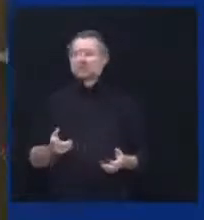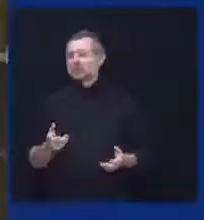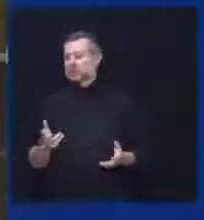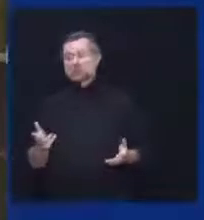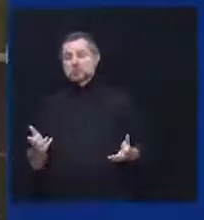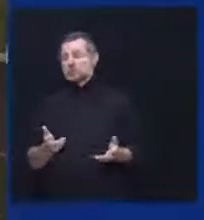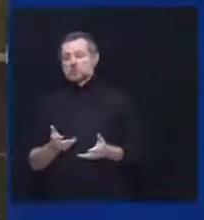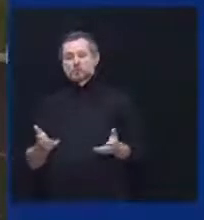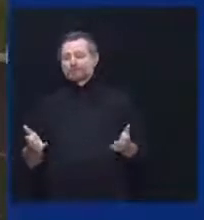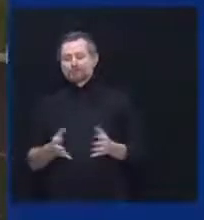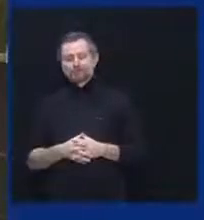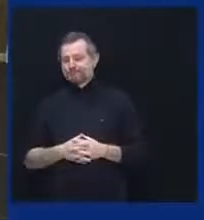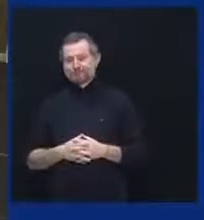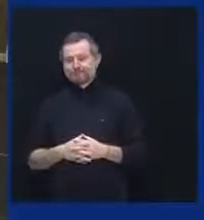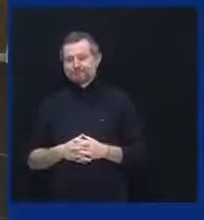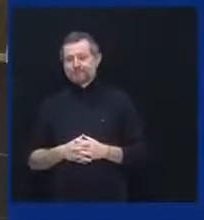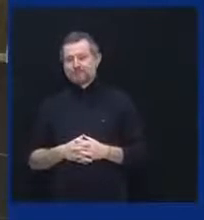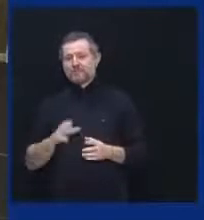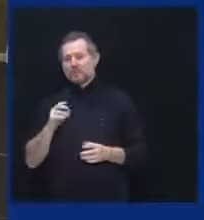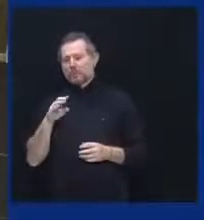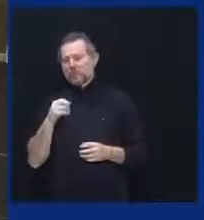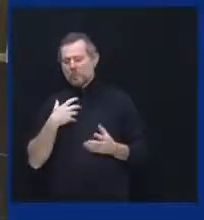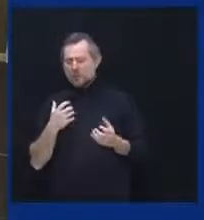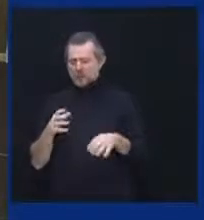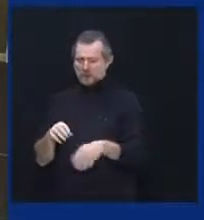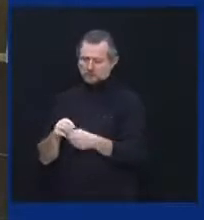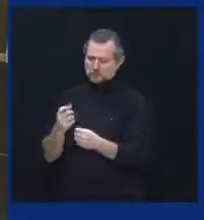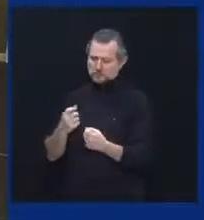Yeah, and Dave, let me add something else.